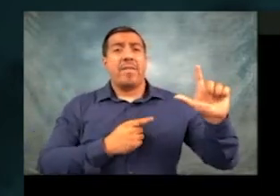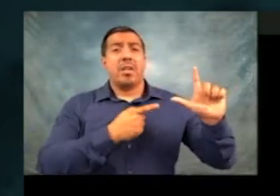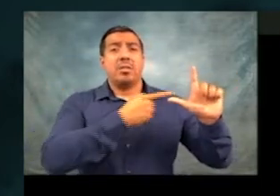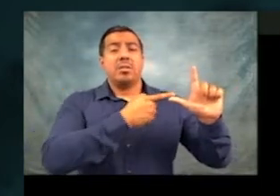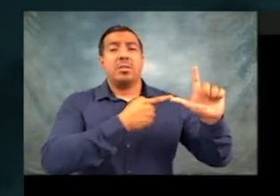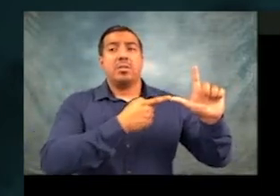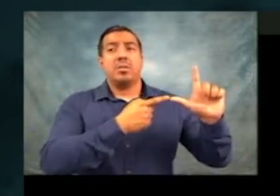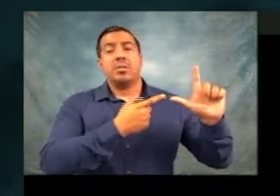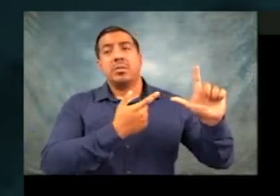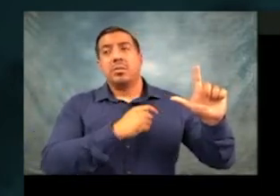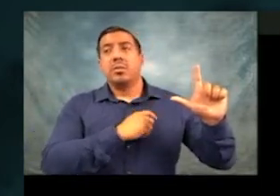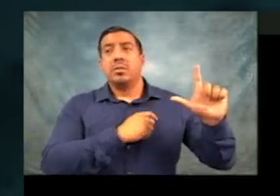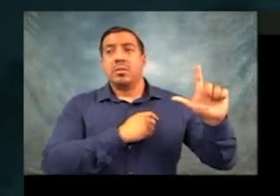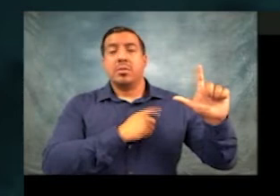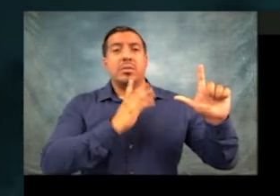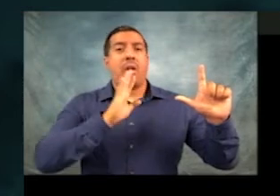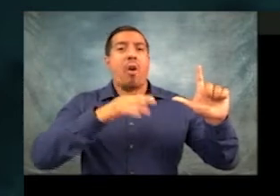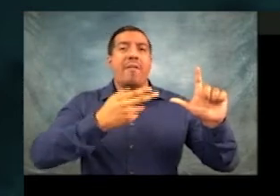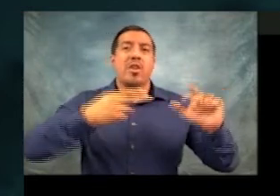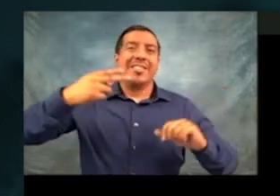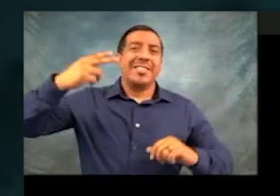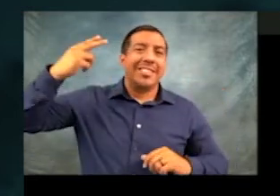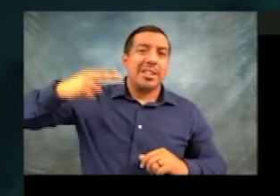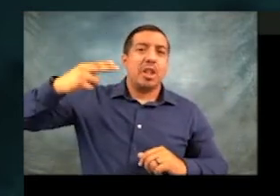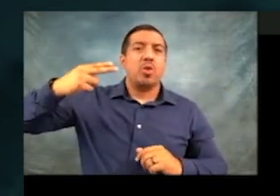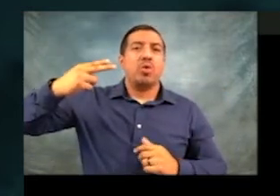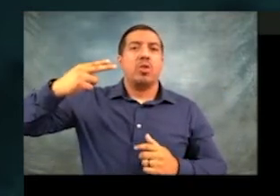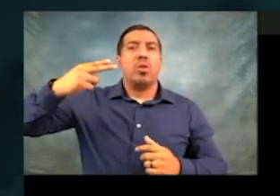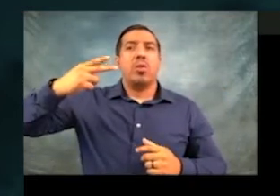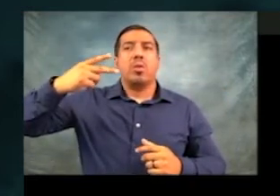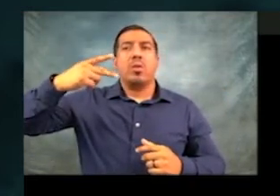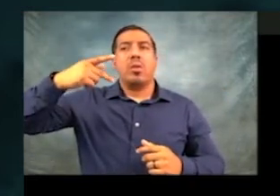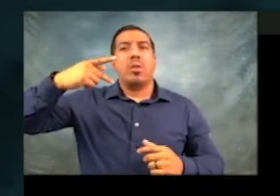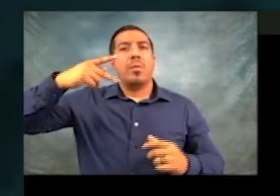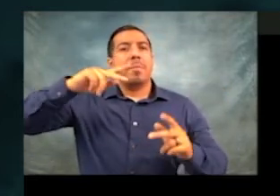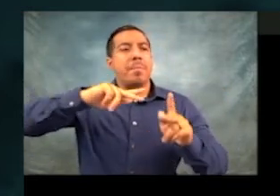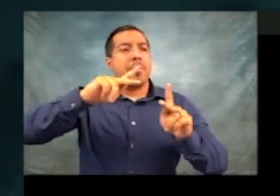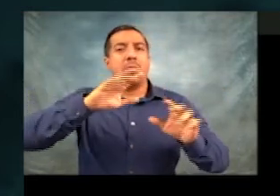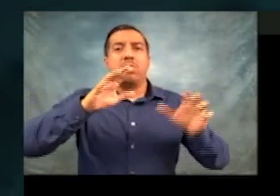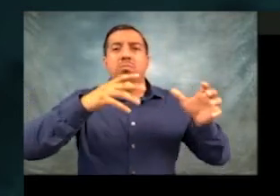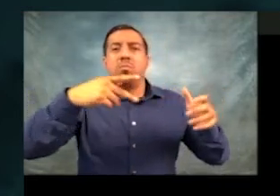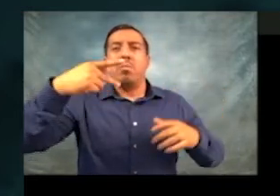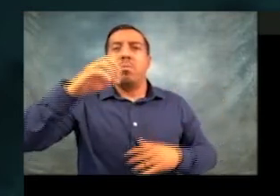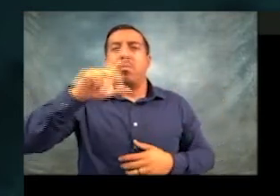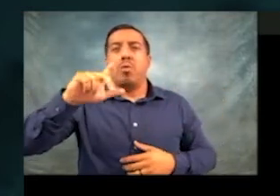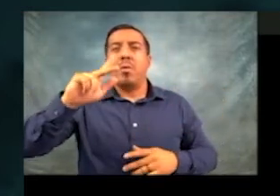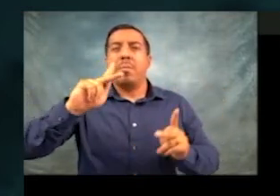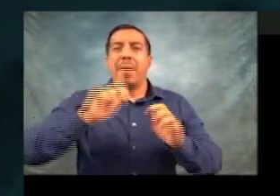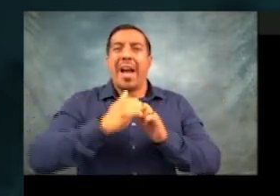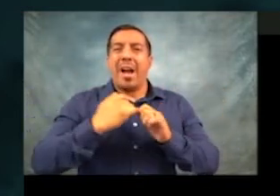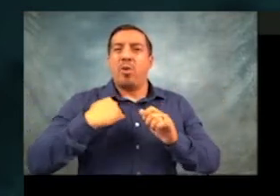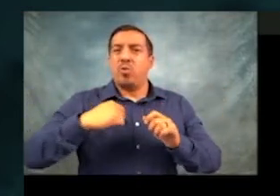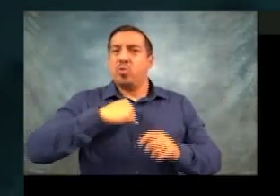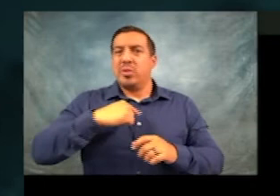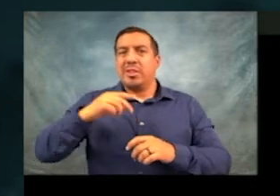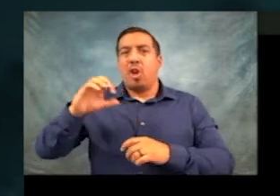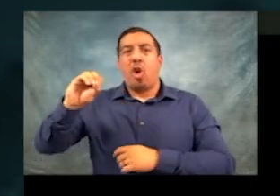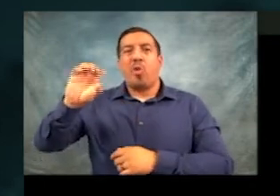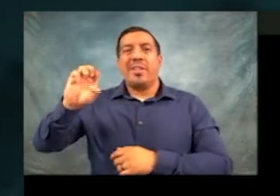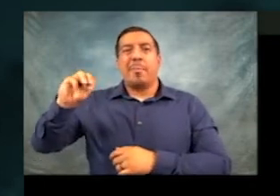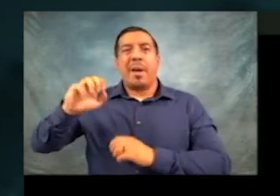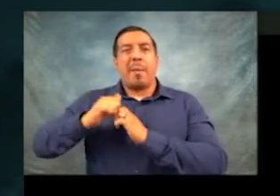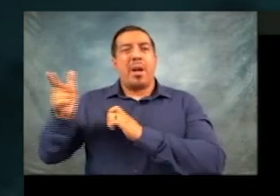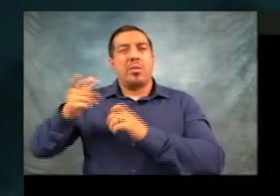is the historical tool that emergency managers would use to make an evacuation decision for a case